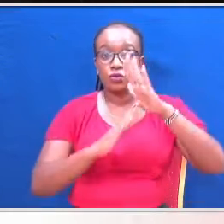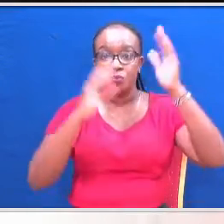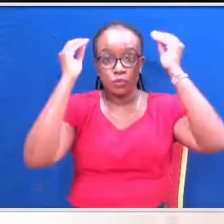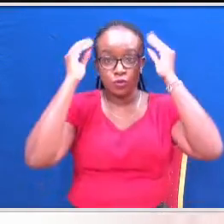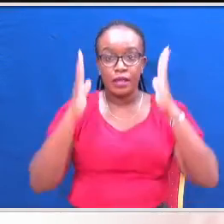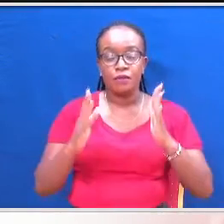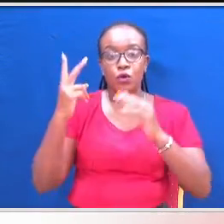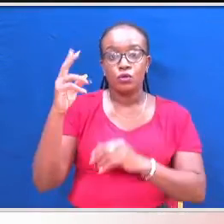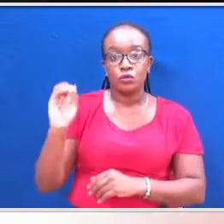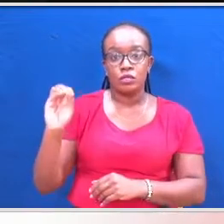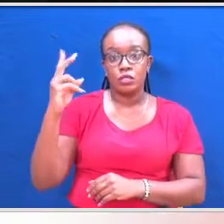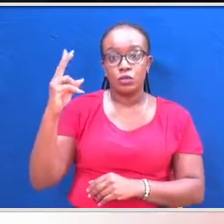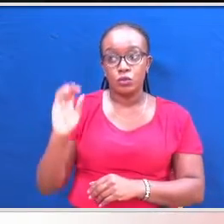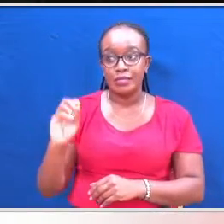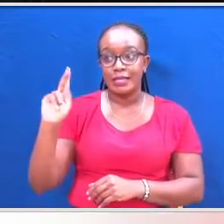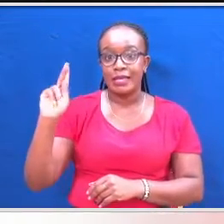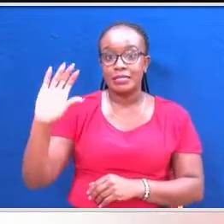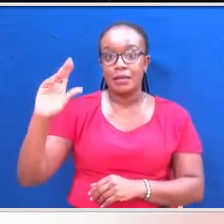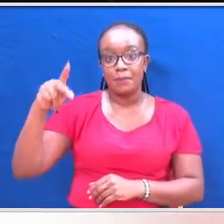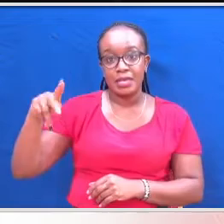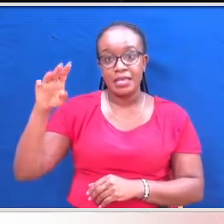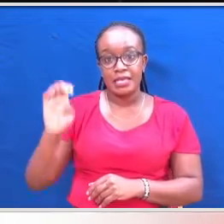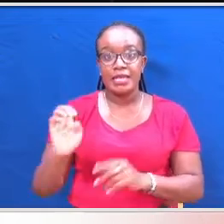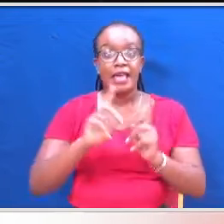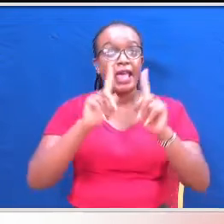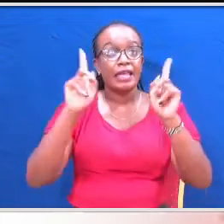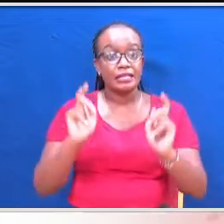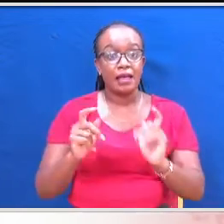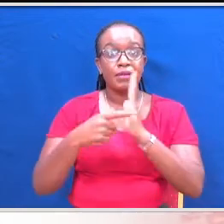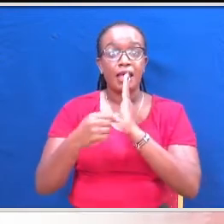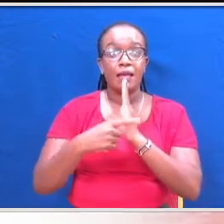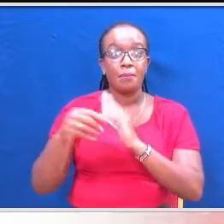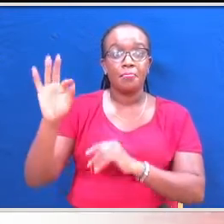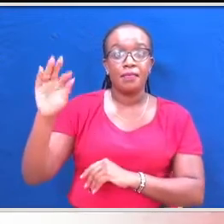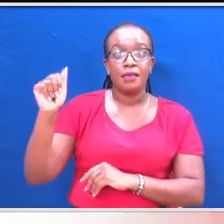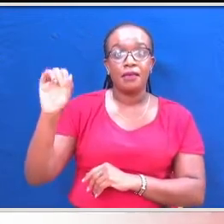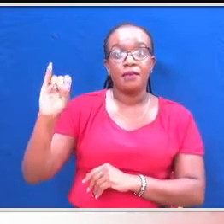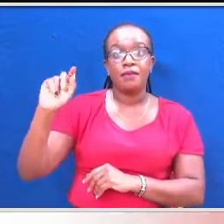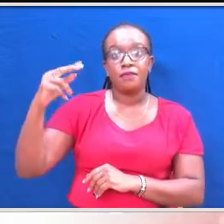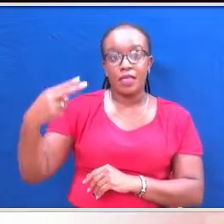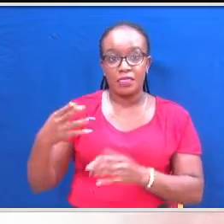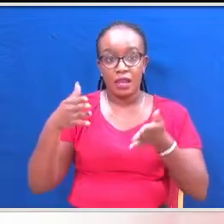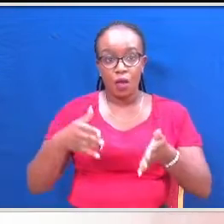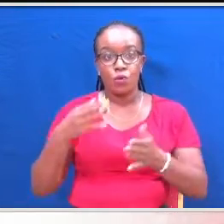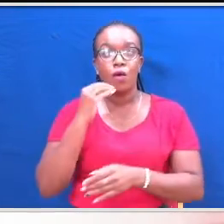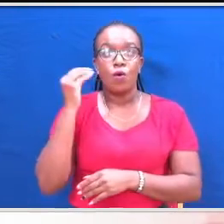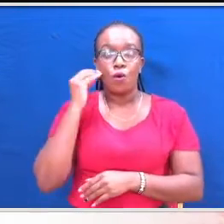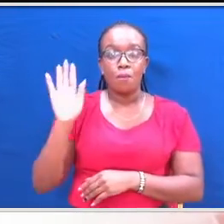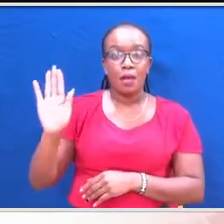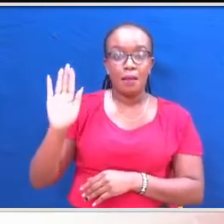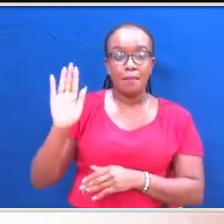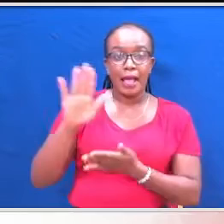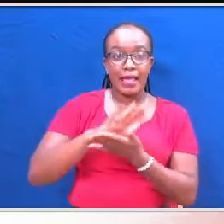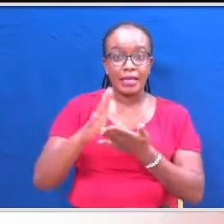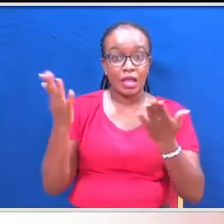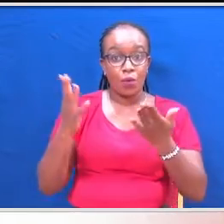KCP exam is at. That is Faith Mumo. We are currently at their home in a Malaa area of